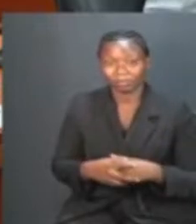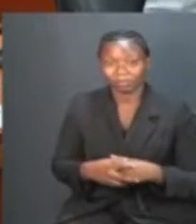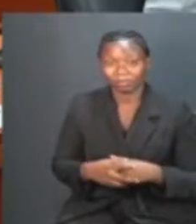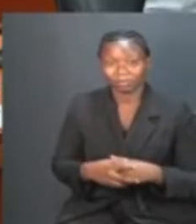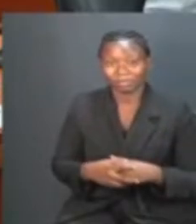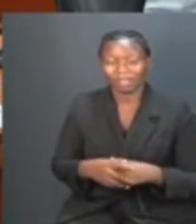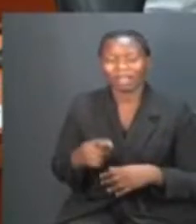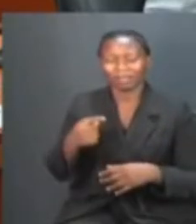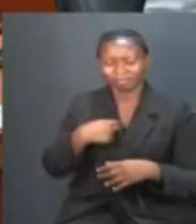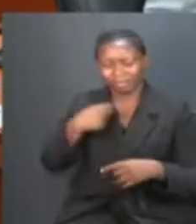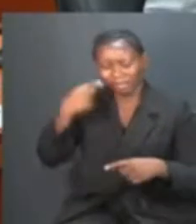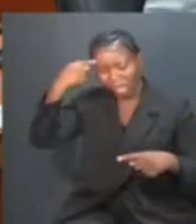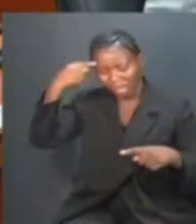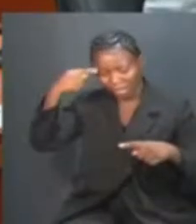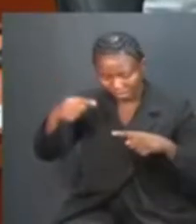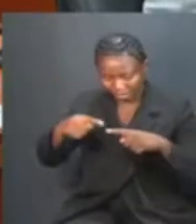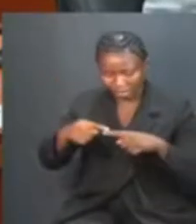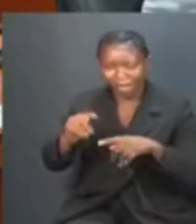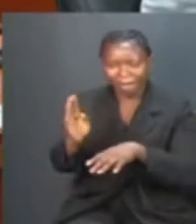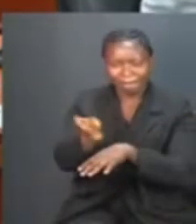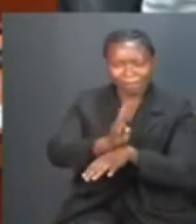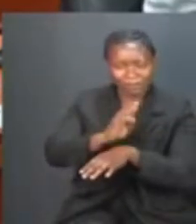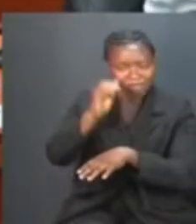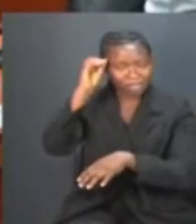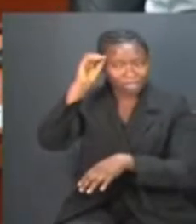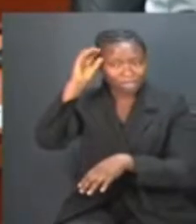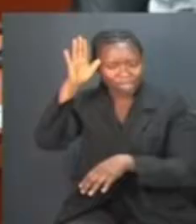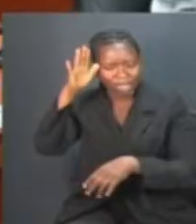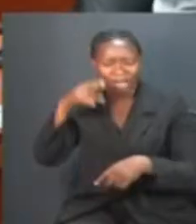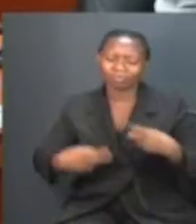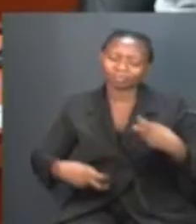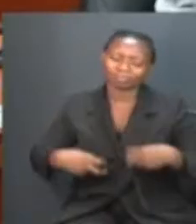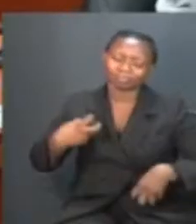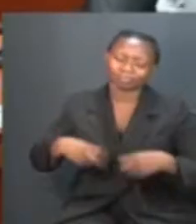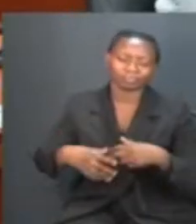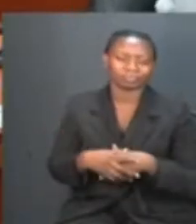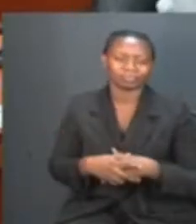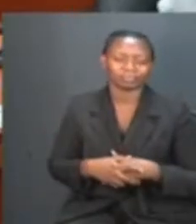I do agree that entrepreneurship is a problem.